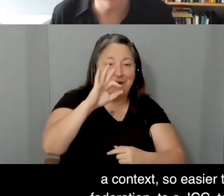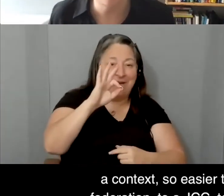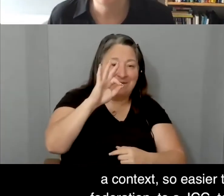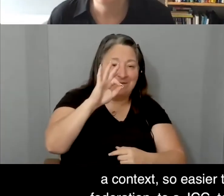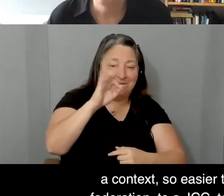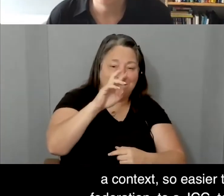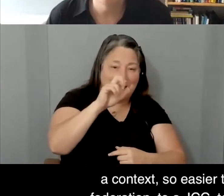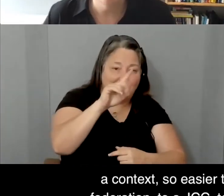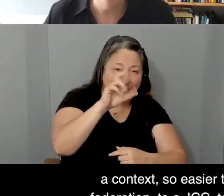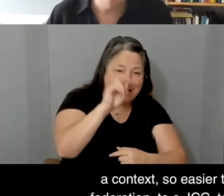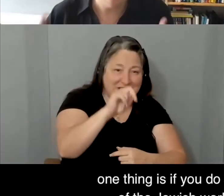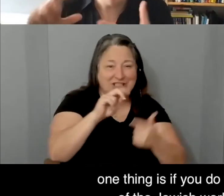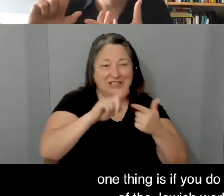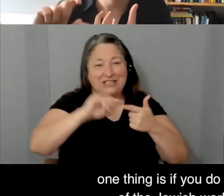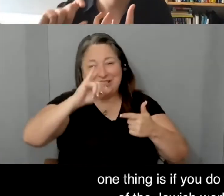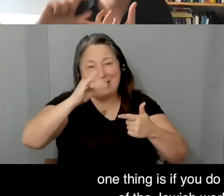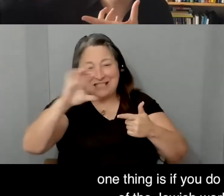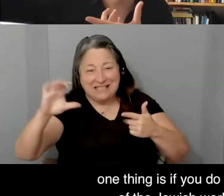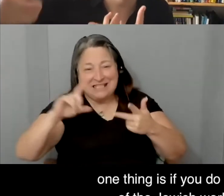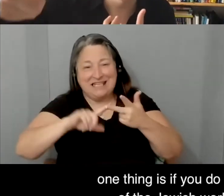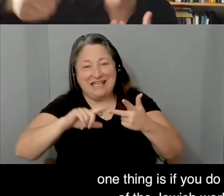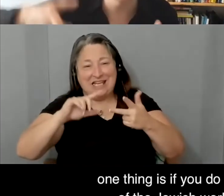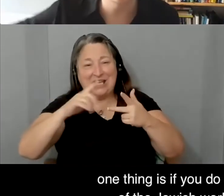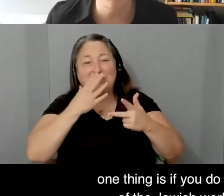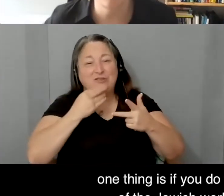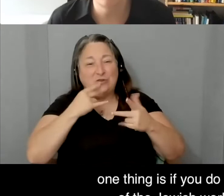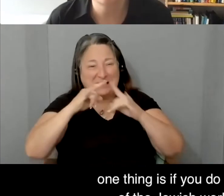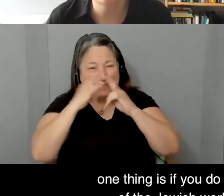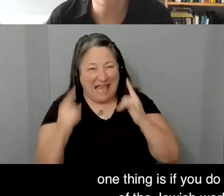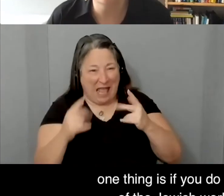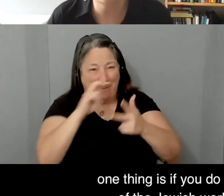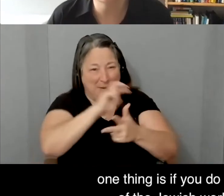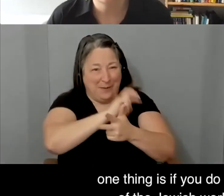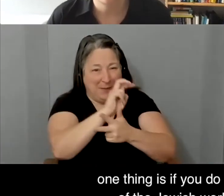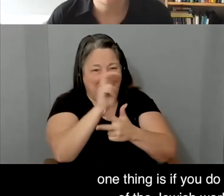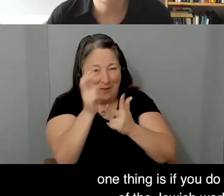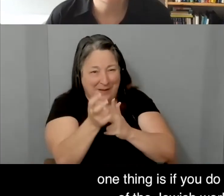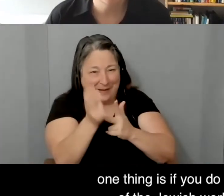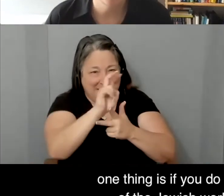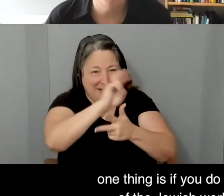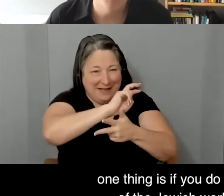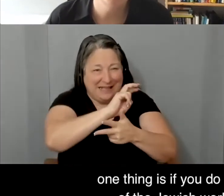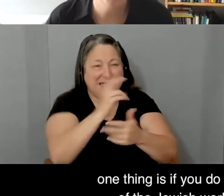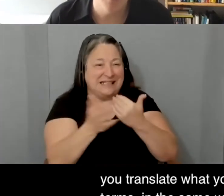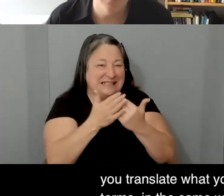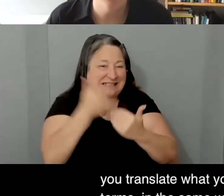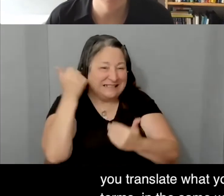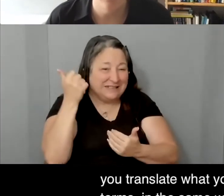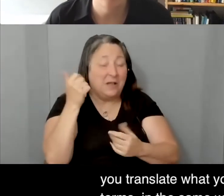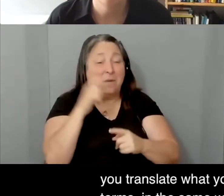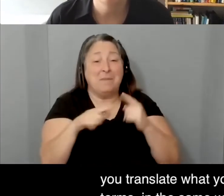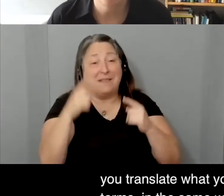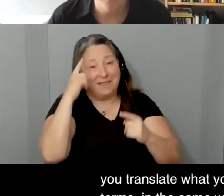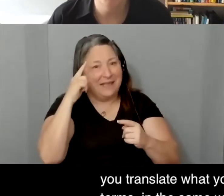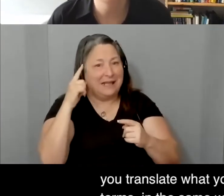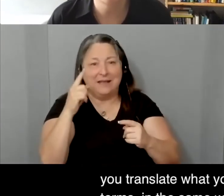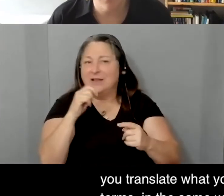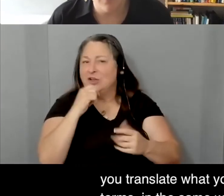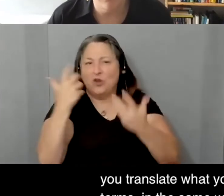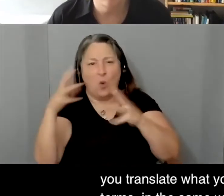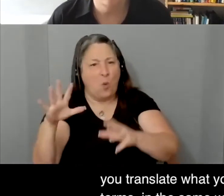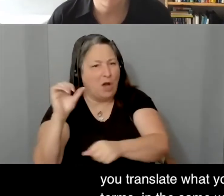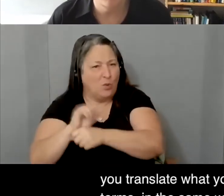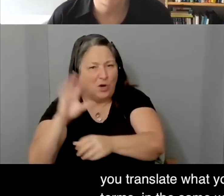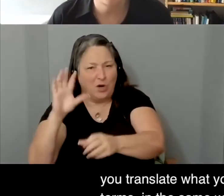camp, etc. The one thing is, if you do want to, you know, go outside of the Jewish world, just thinking about how you translate what